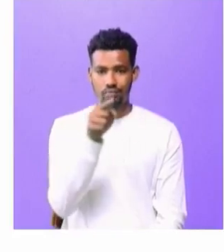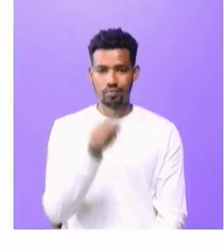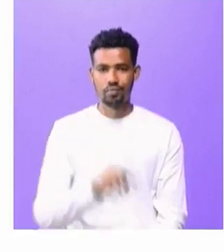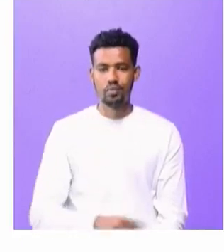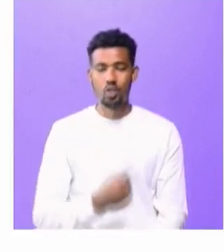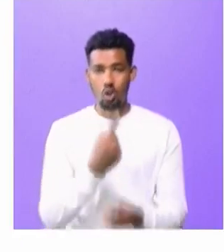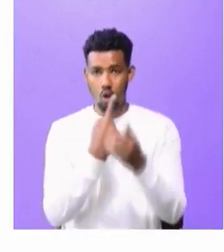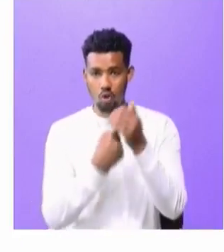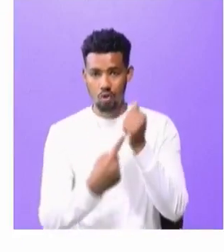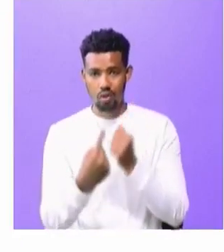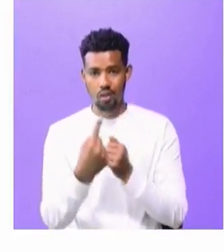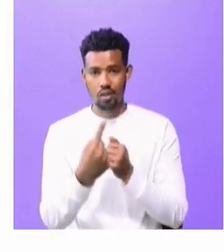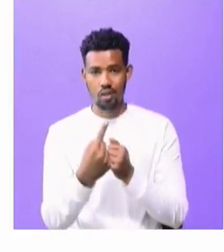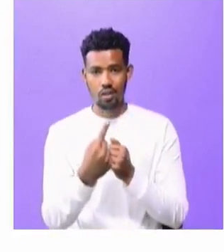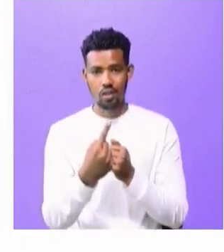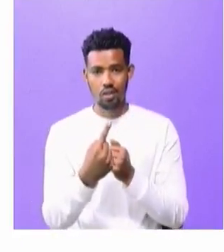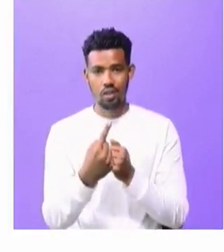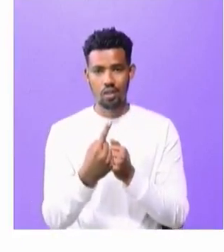only